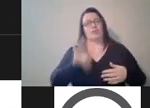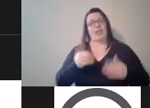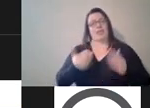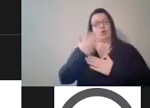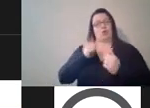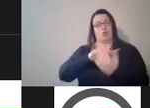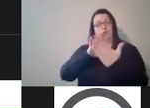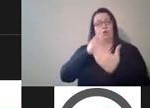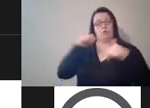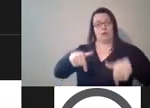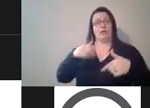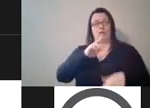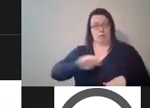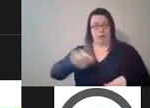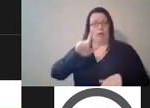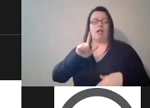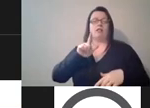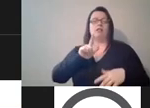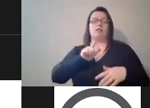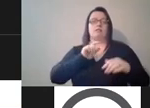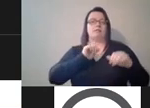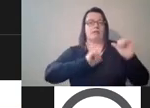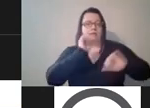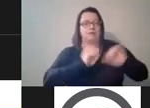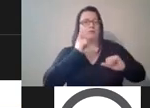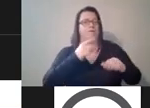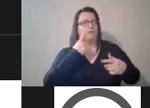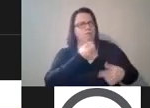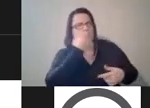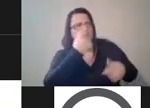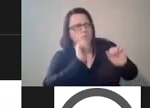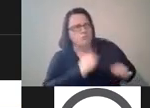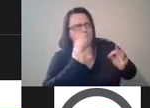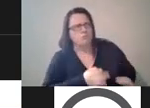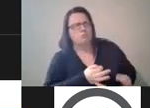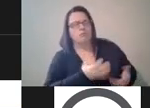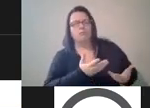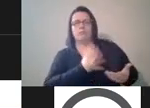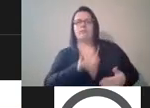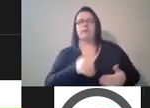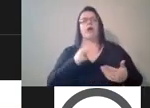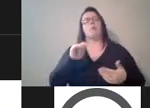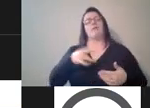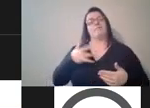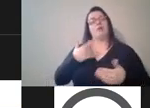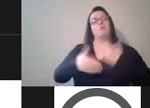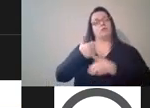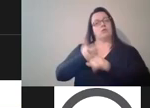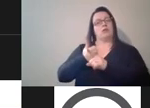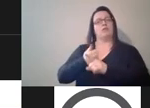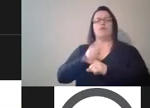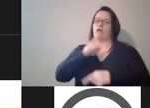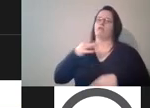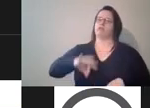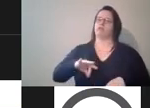in the province, and then has not been without challenges, we would say. But I think the process itself can be very beneficial, particularly if we think